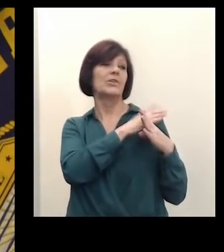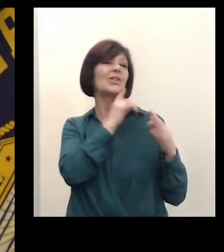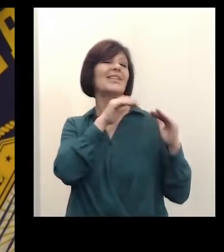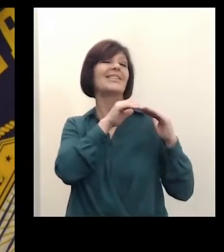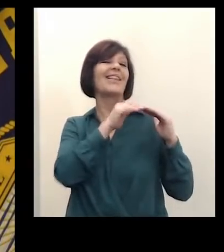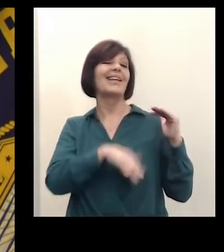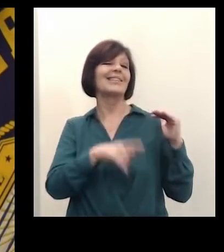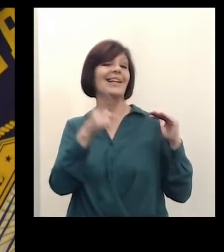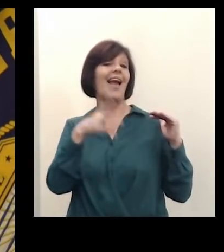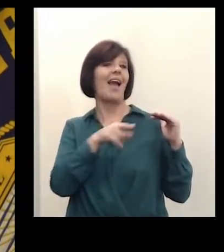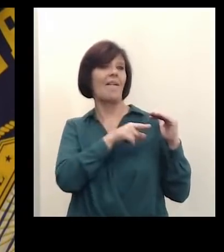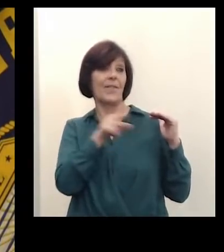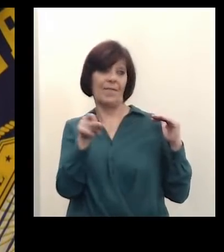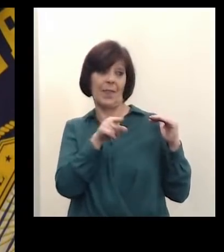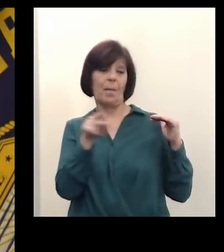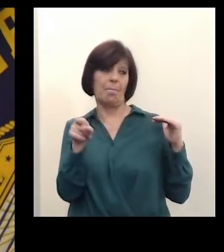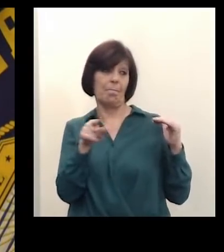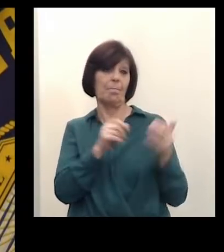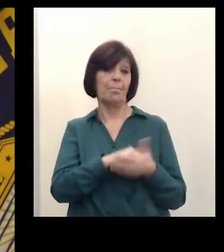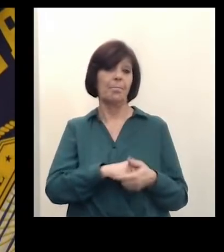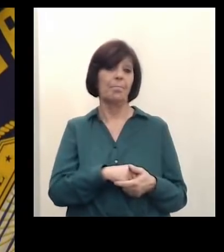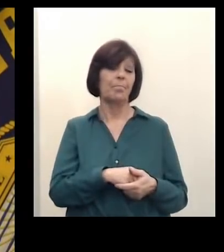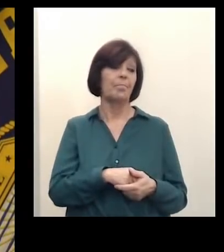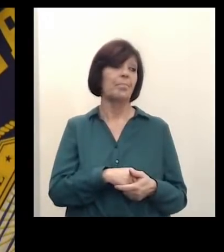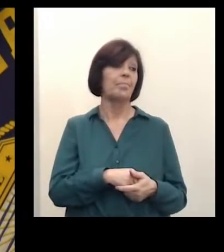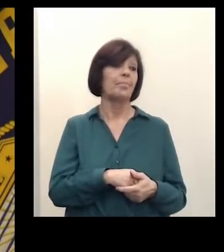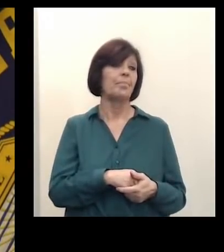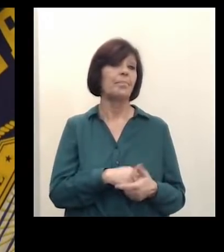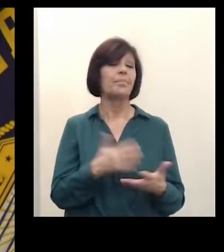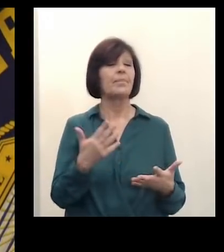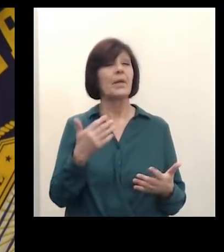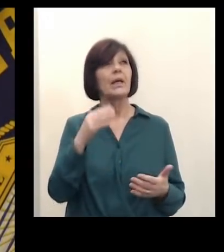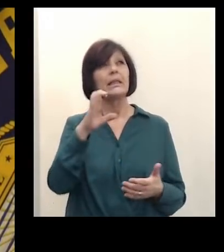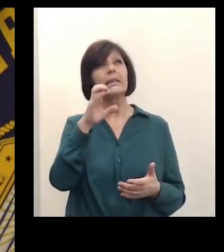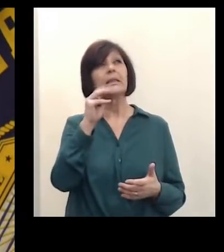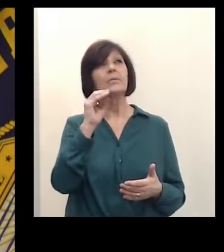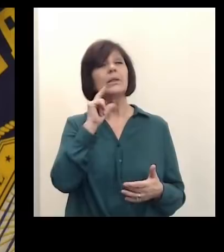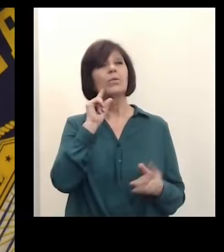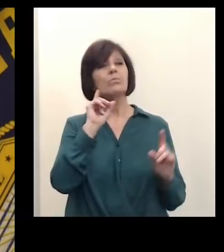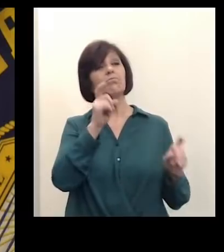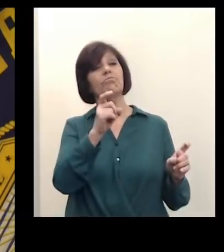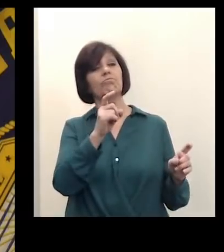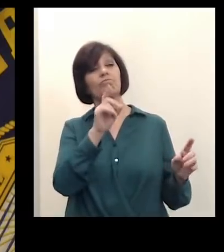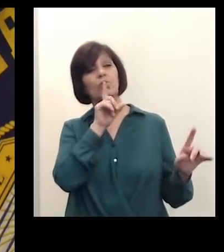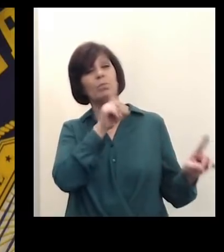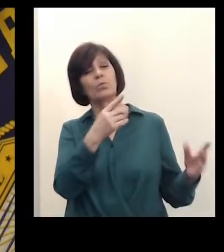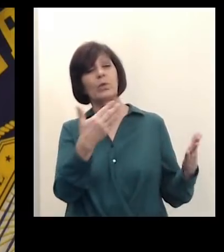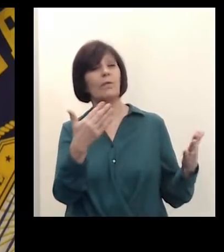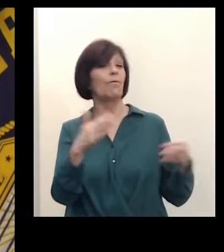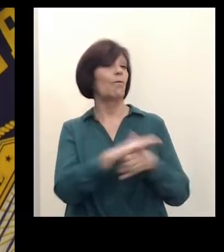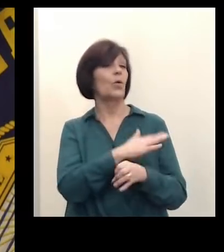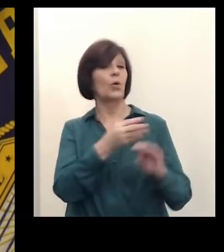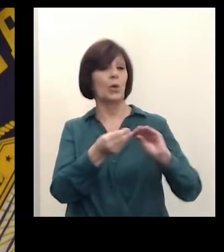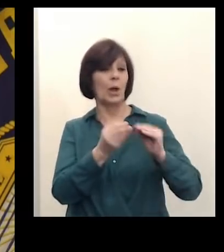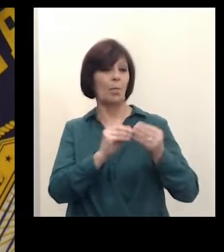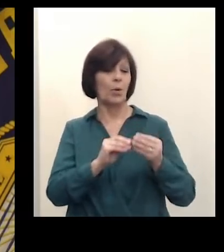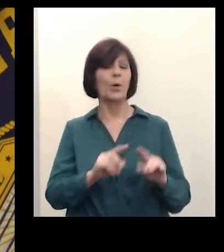those individuals. I would leave it up to ECMC to reveal the full number who actually would be at risk of losing their